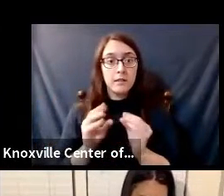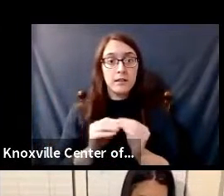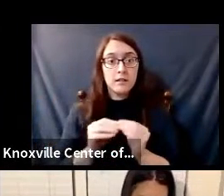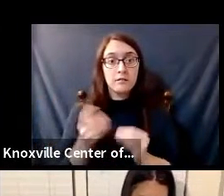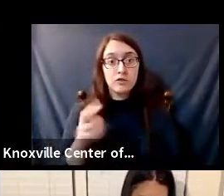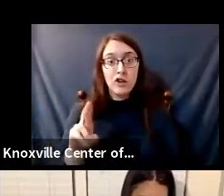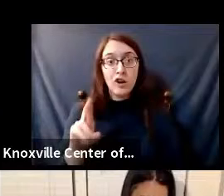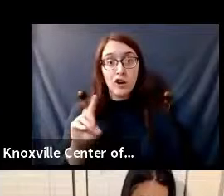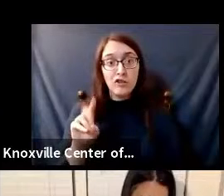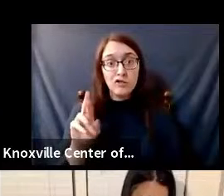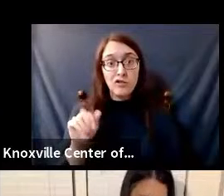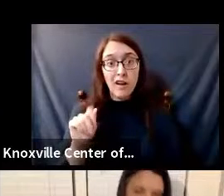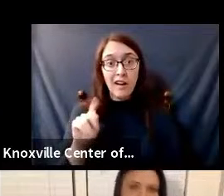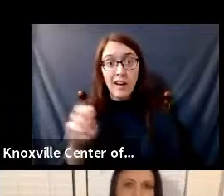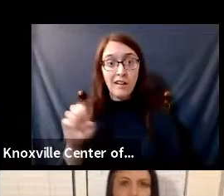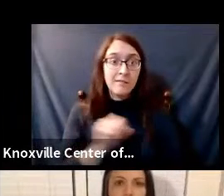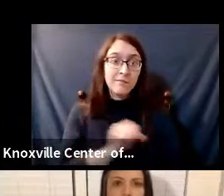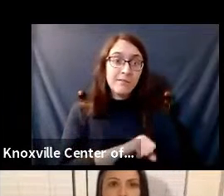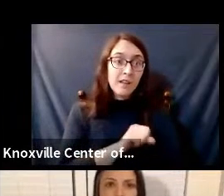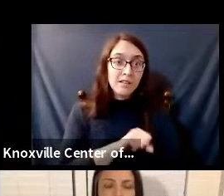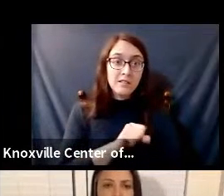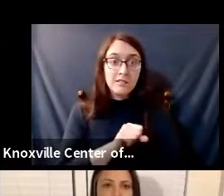Drake, Yes.